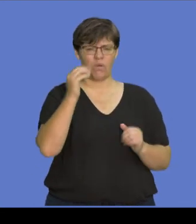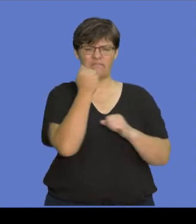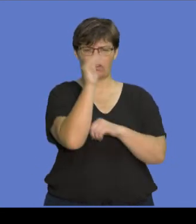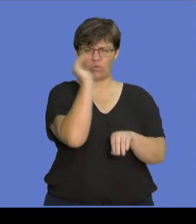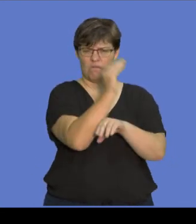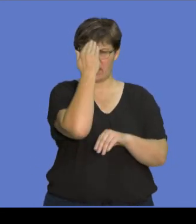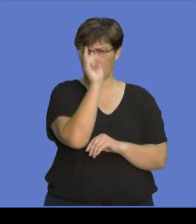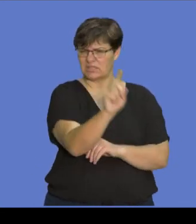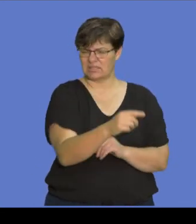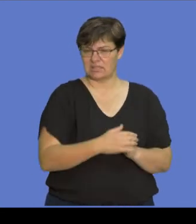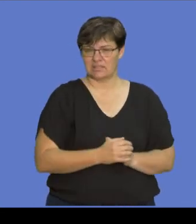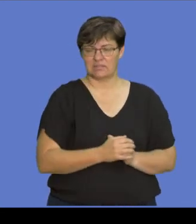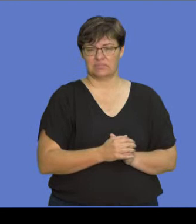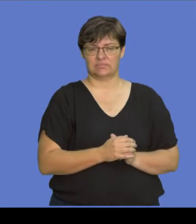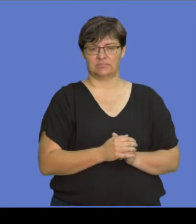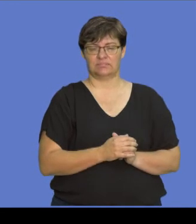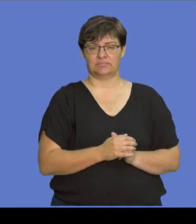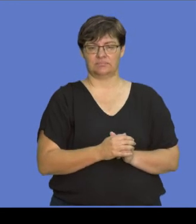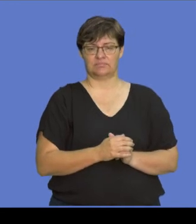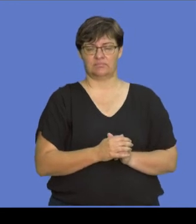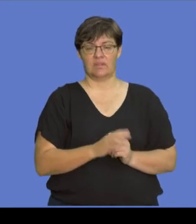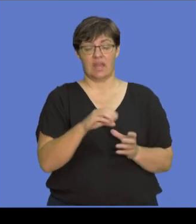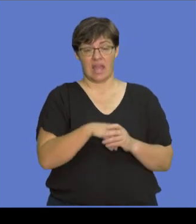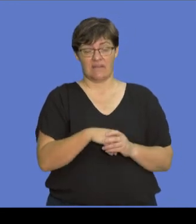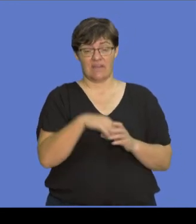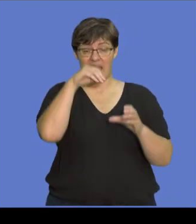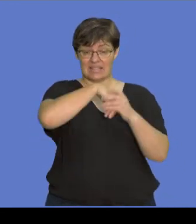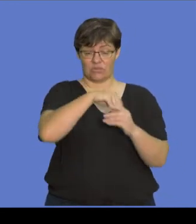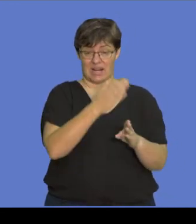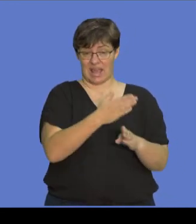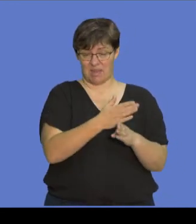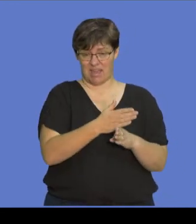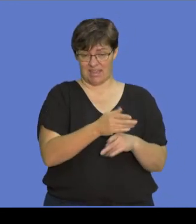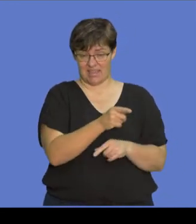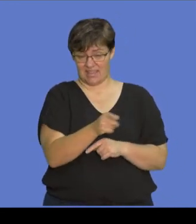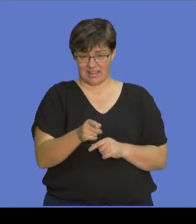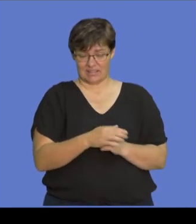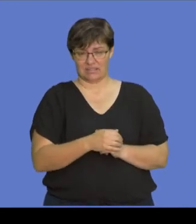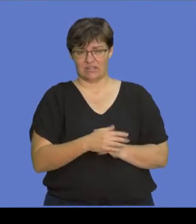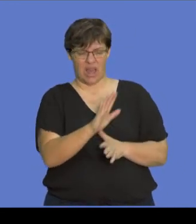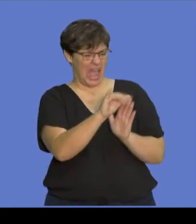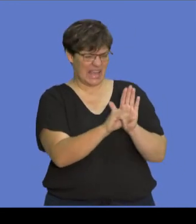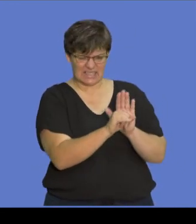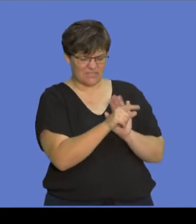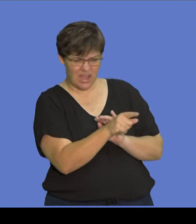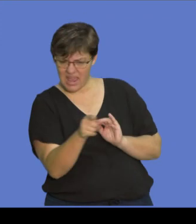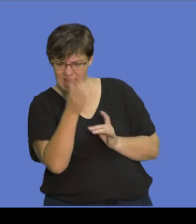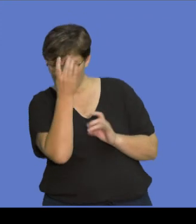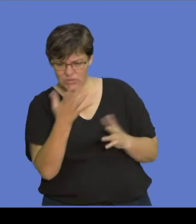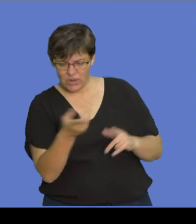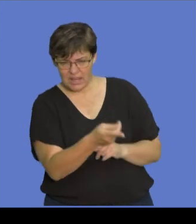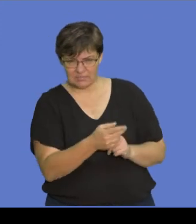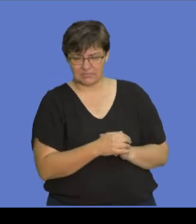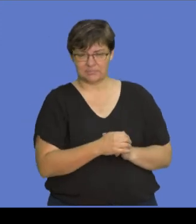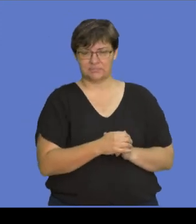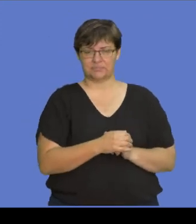know that we have indirect labor. Again, let's just identify that information so